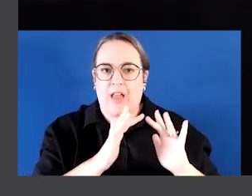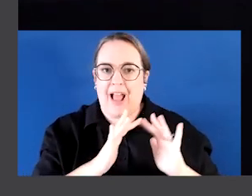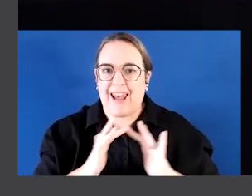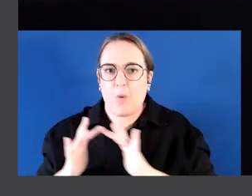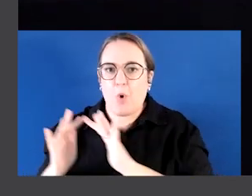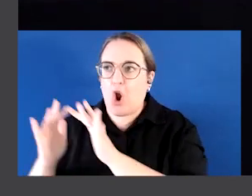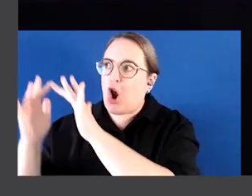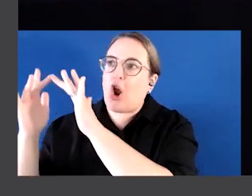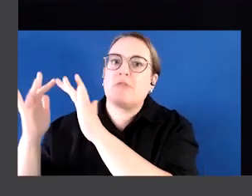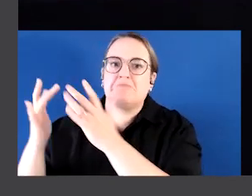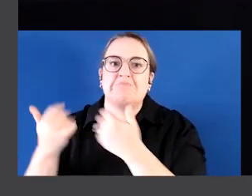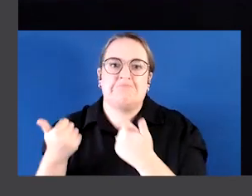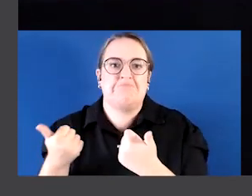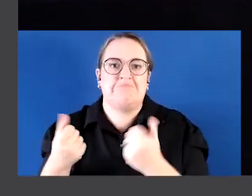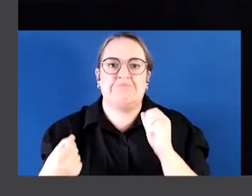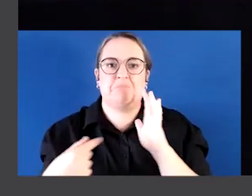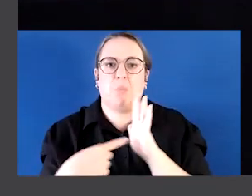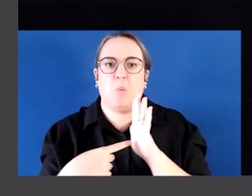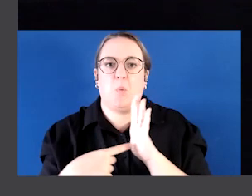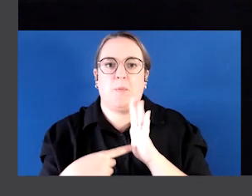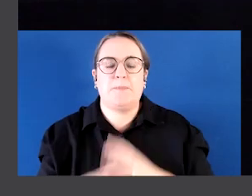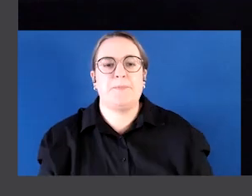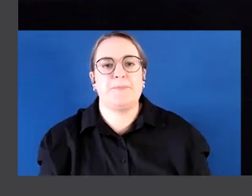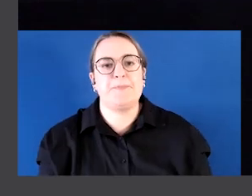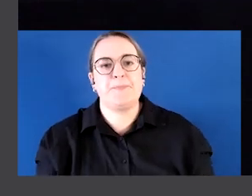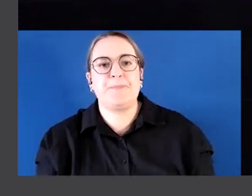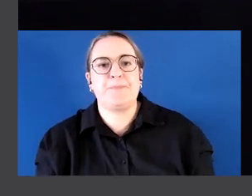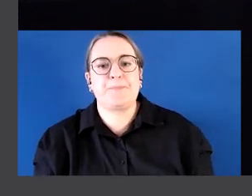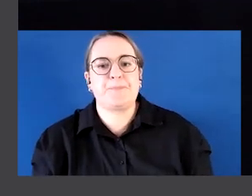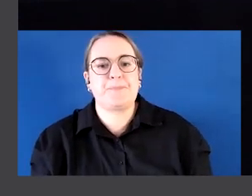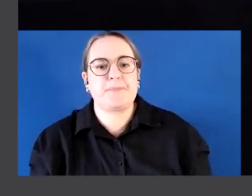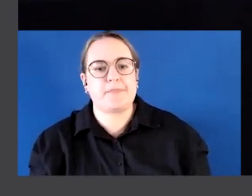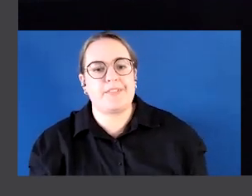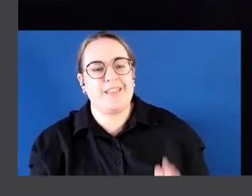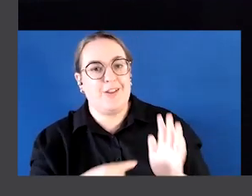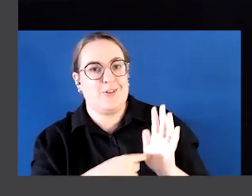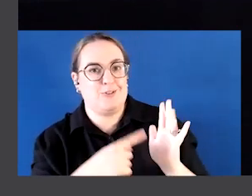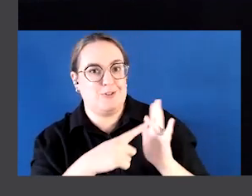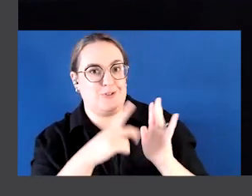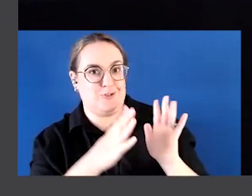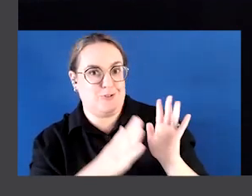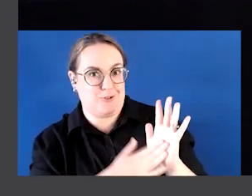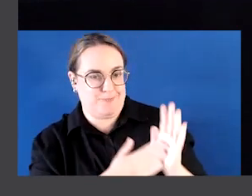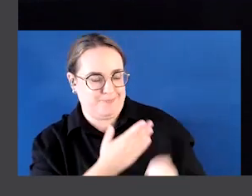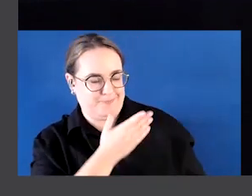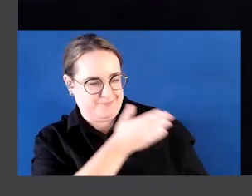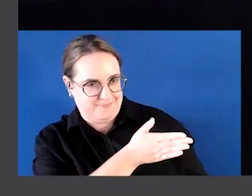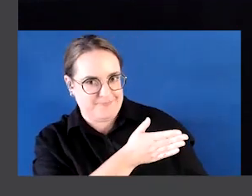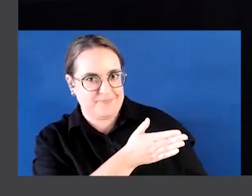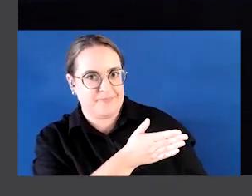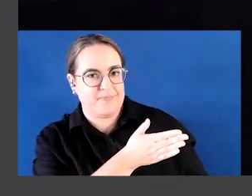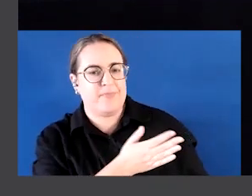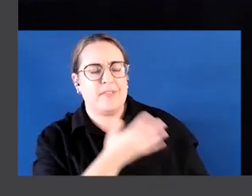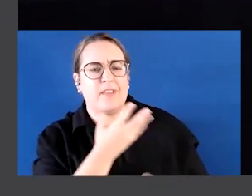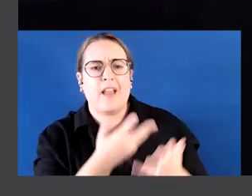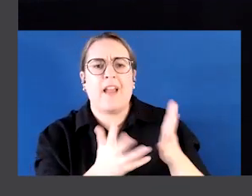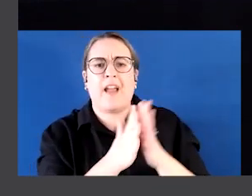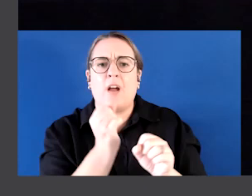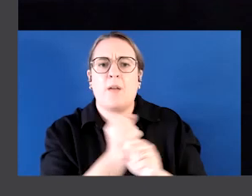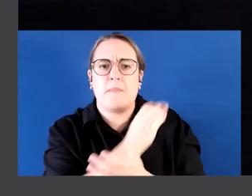of what we do as well. Your network, it's very important. Thank you. Tom, we have one for